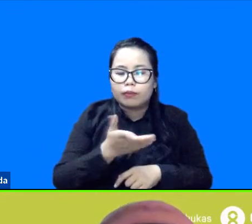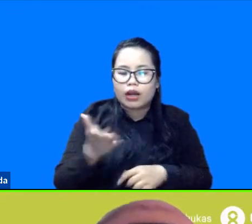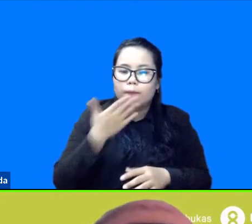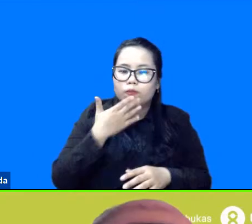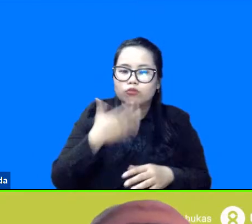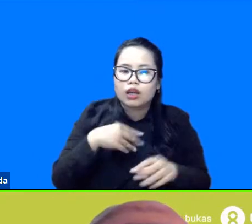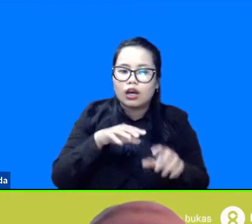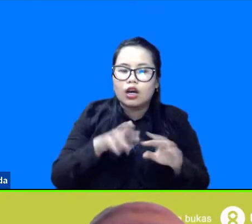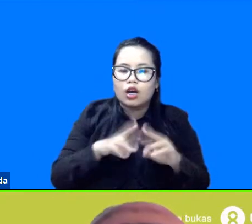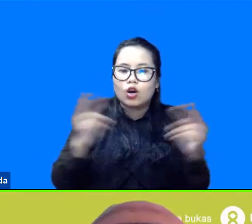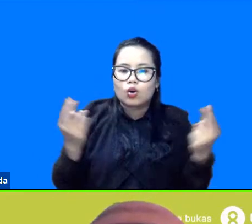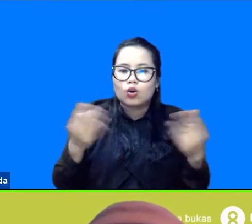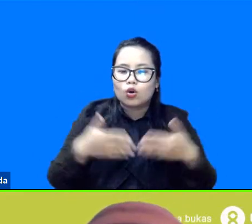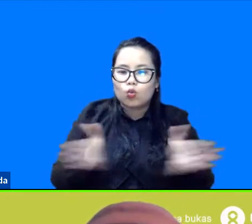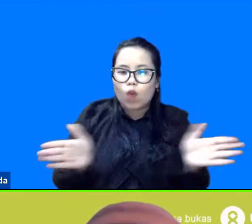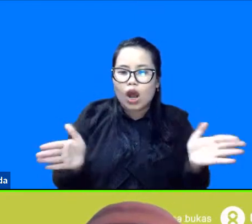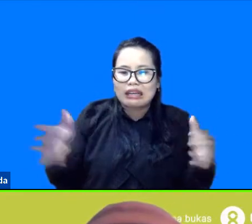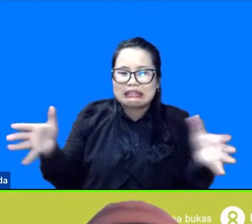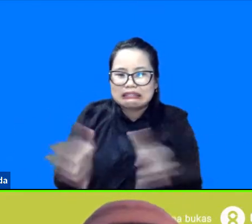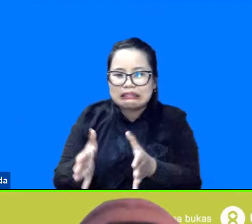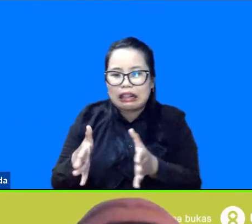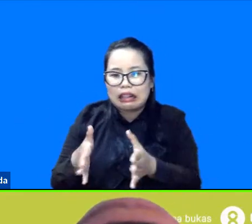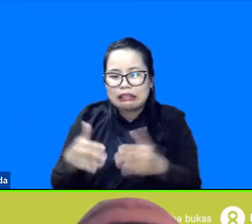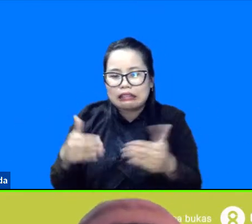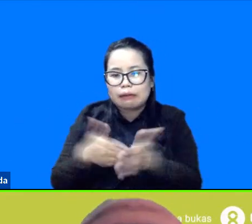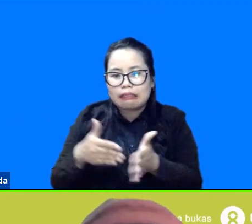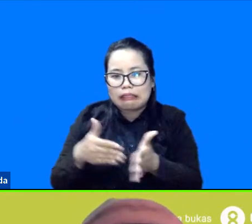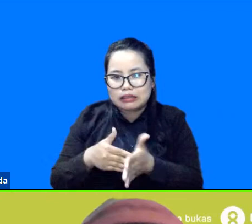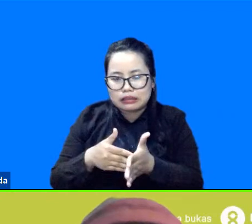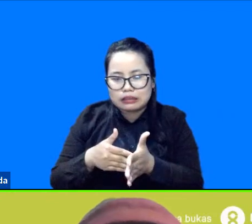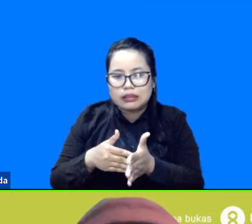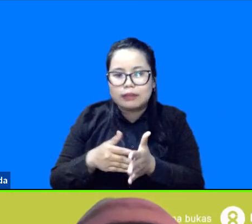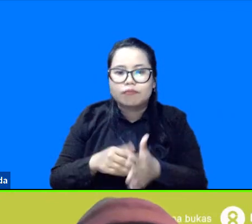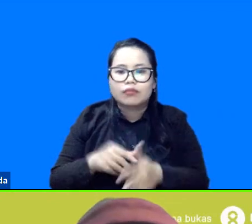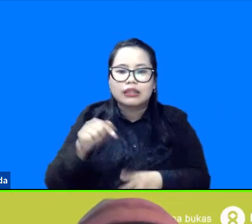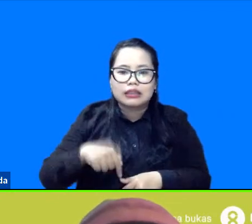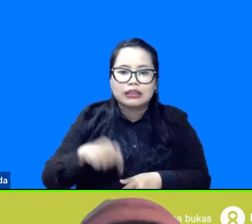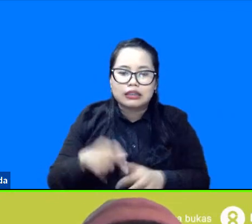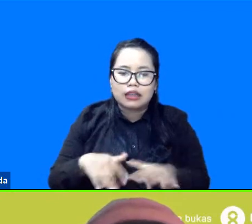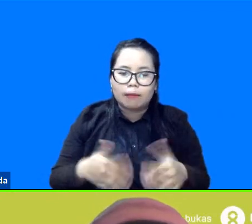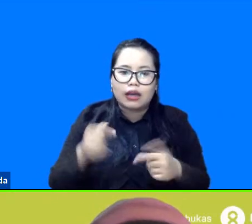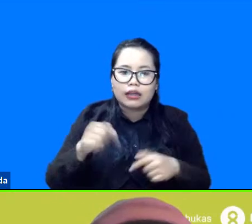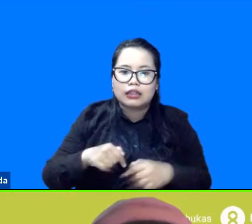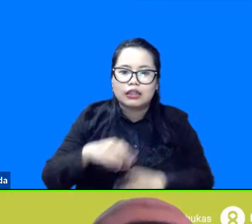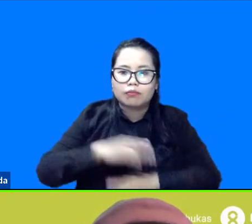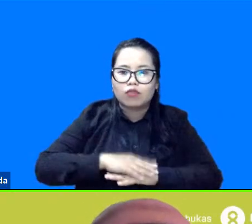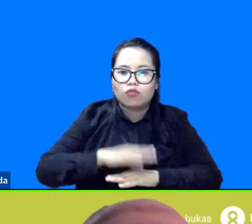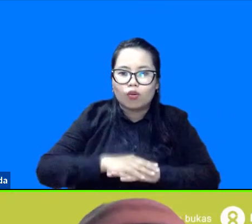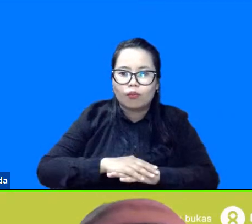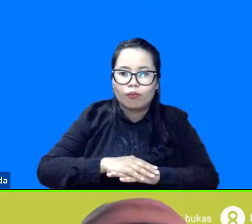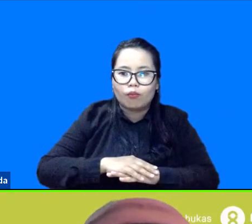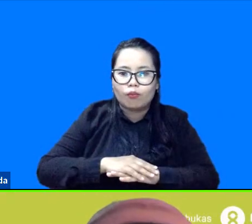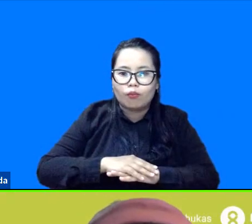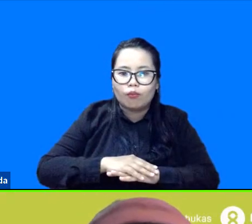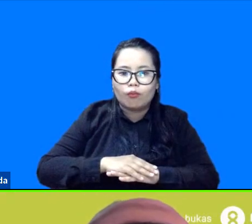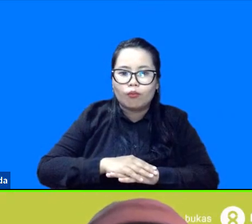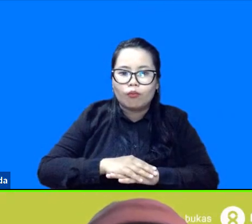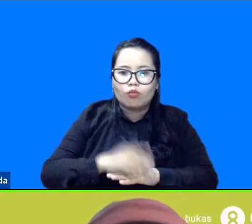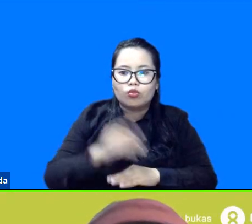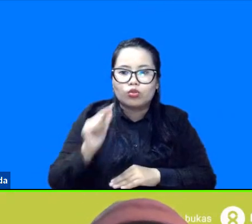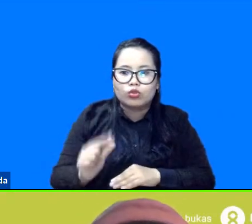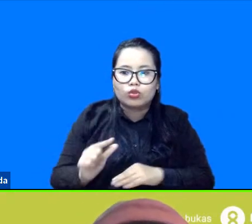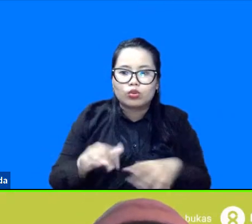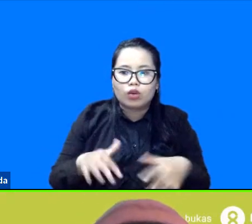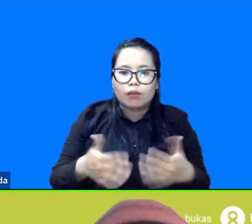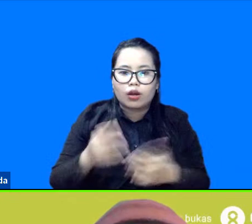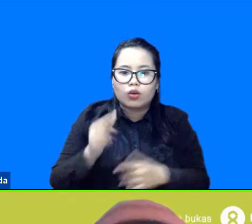Maybe it's a lucky, a platform for me, a young queer person in the Philippines, in Southeast